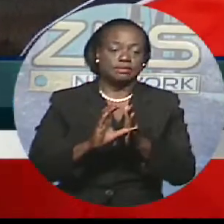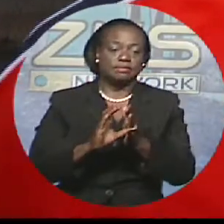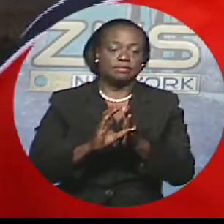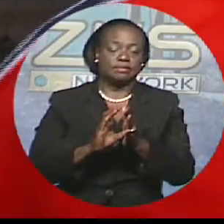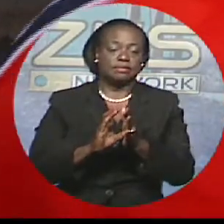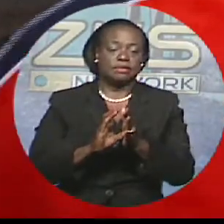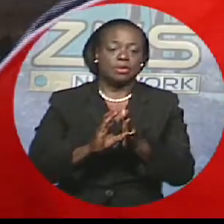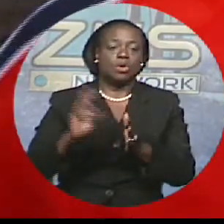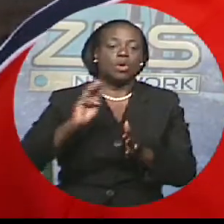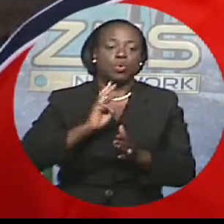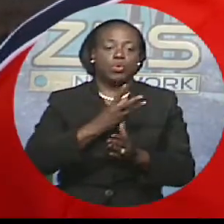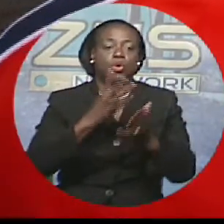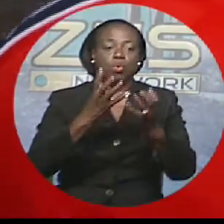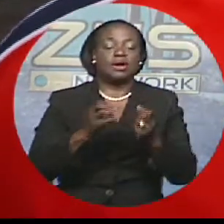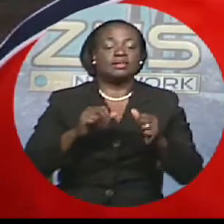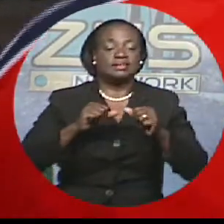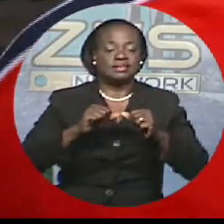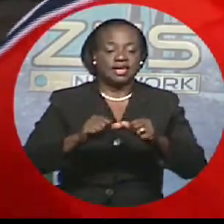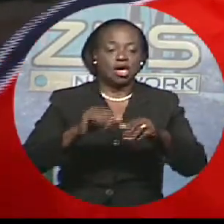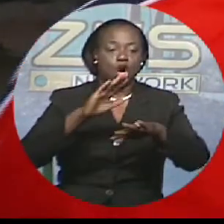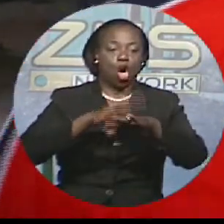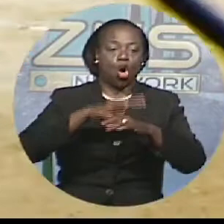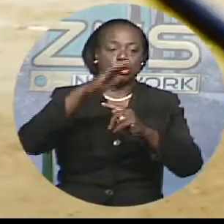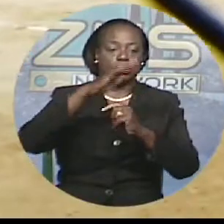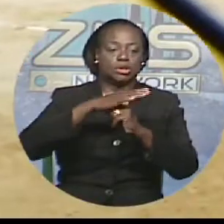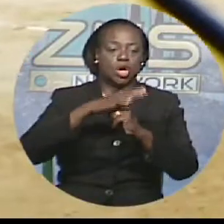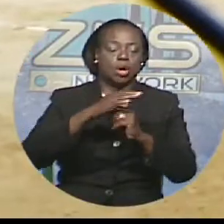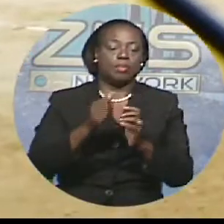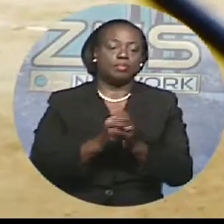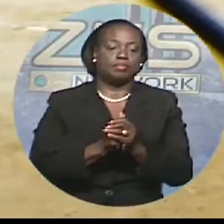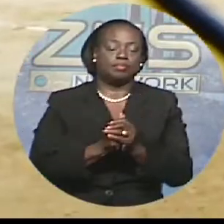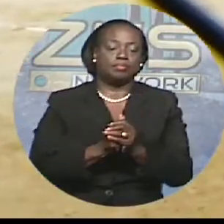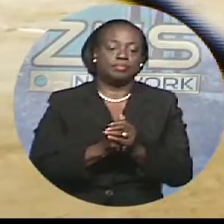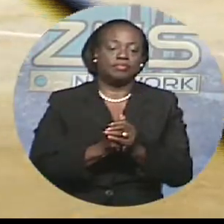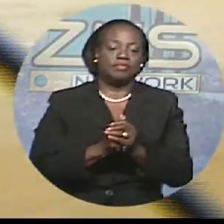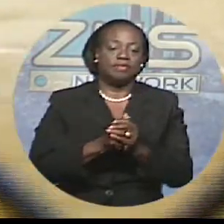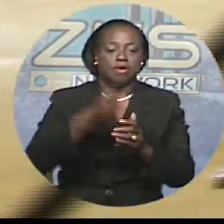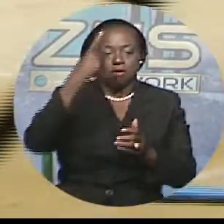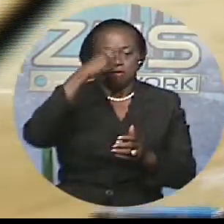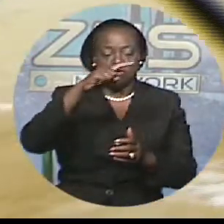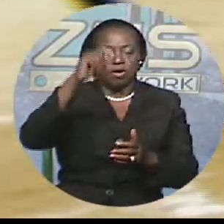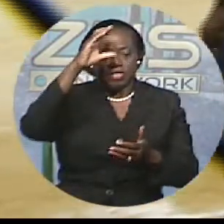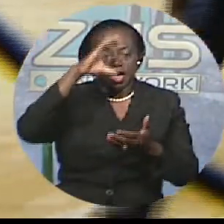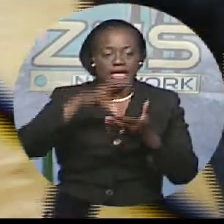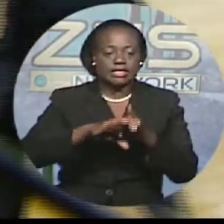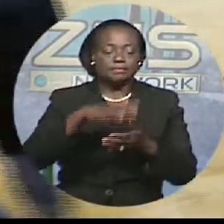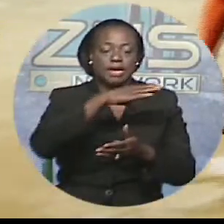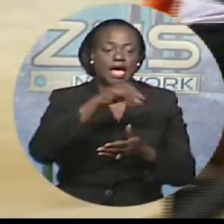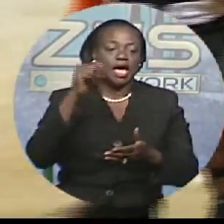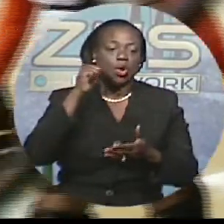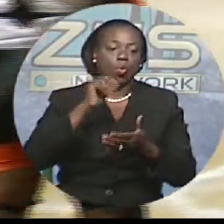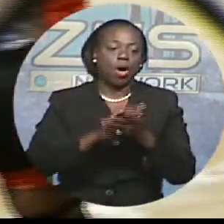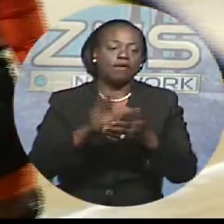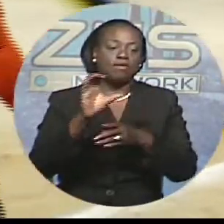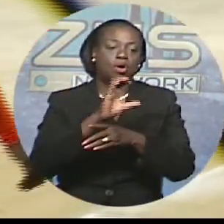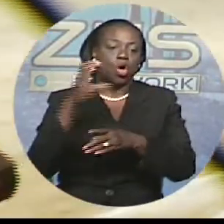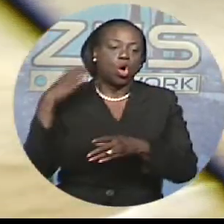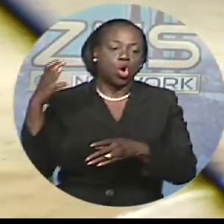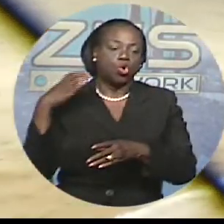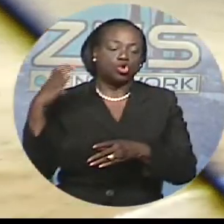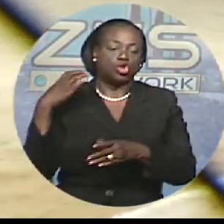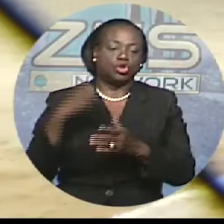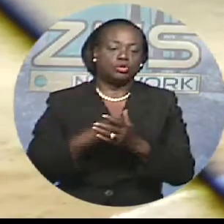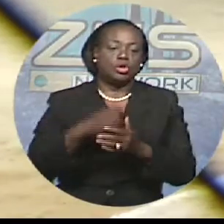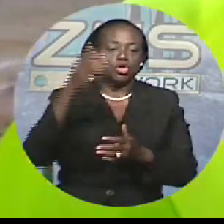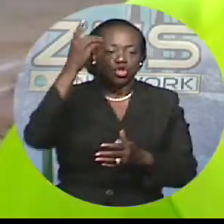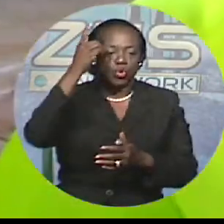and we want to remain this. We're on top, and we can stay on top. For the husband and wife coach-player combination of Dwayne and Nikita Reckley. But you got to